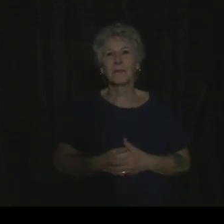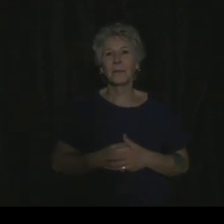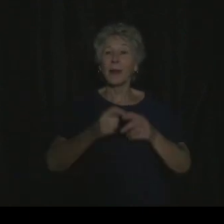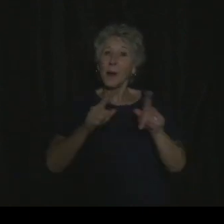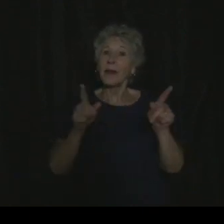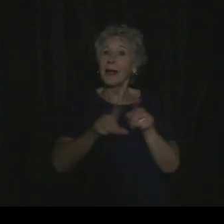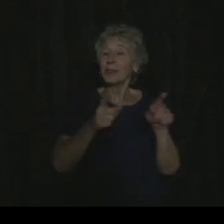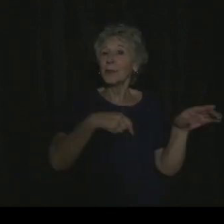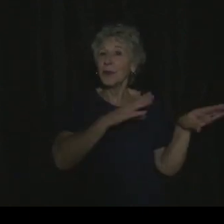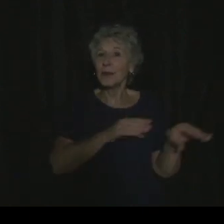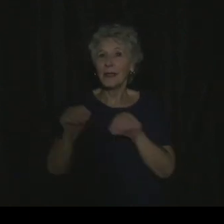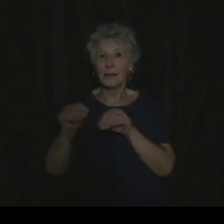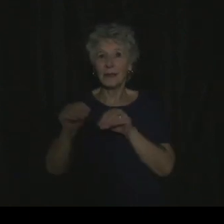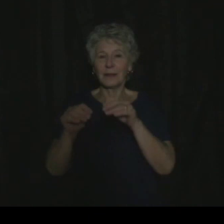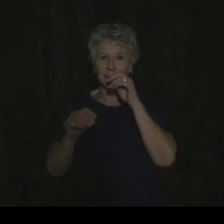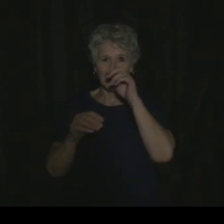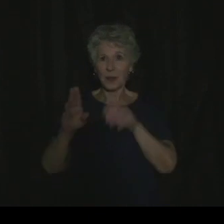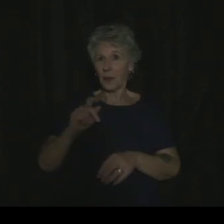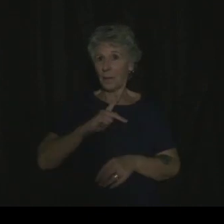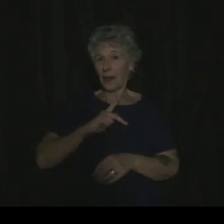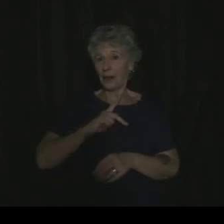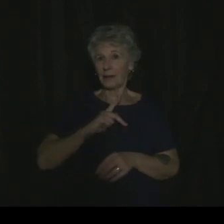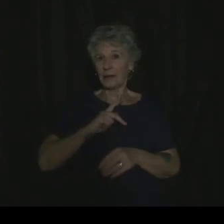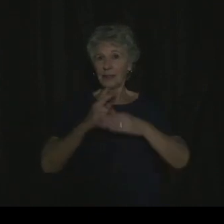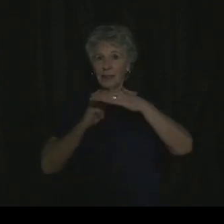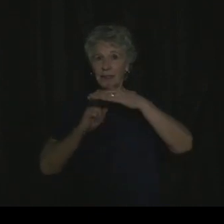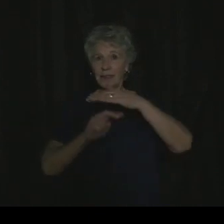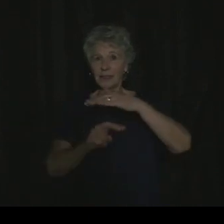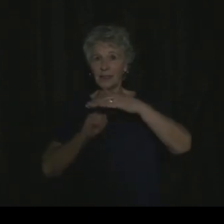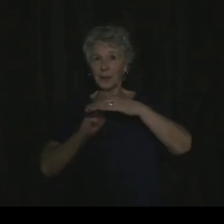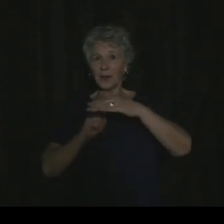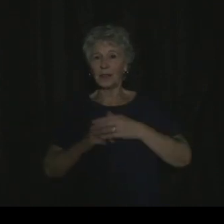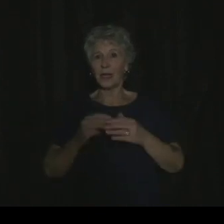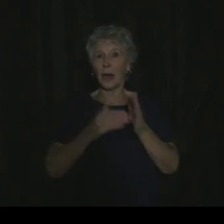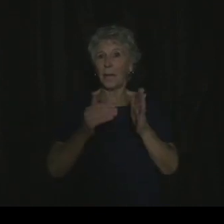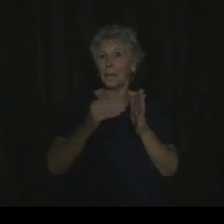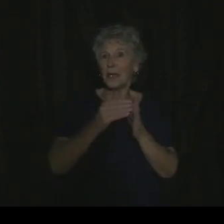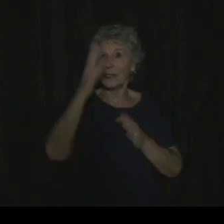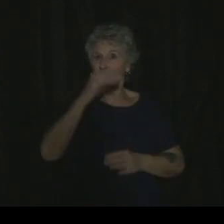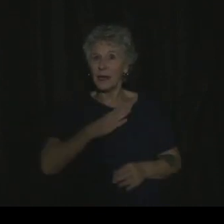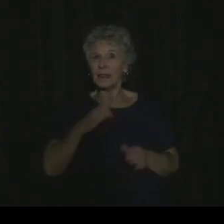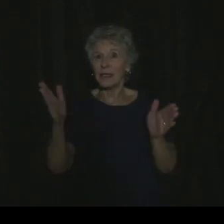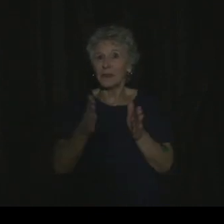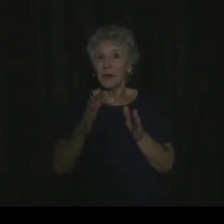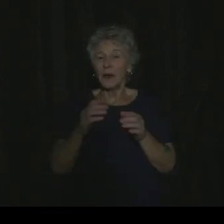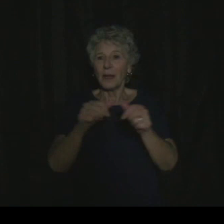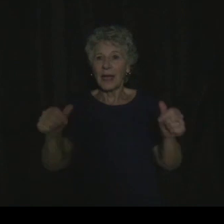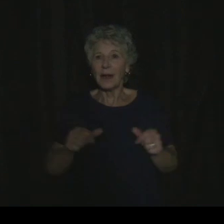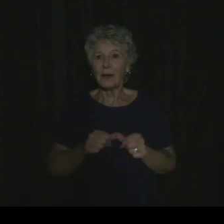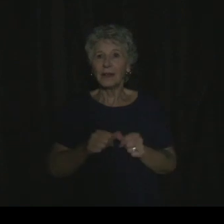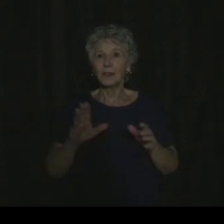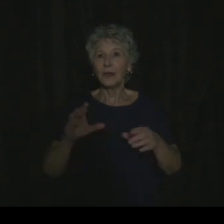As we were leaving, going back to the subways, imagine this, a million men in a small area trying to get all in